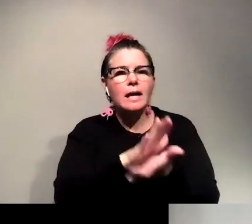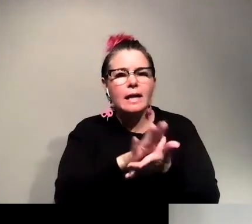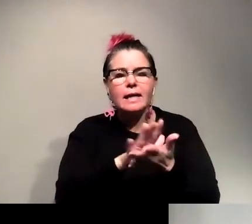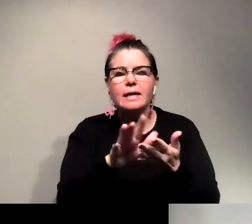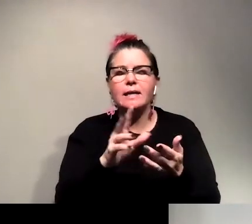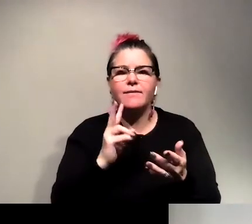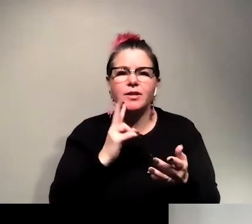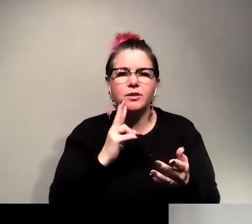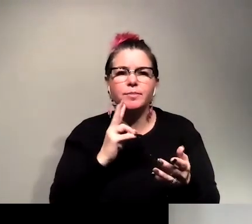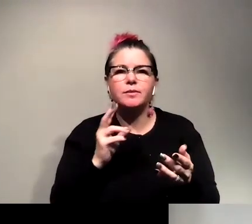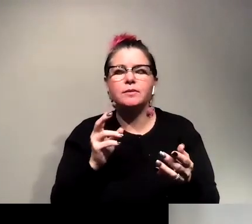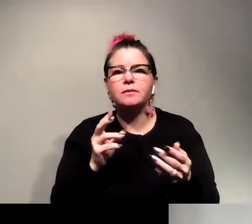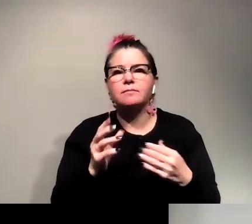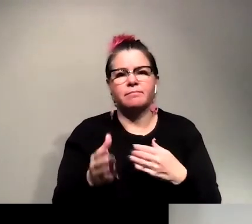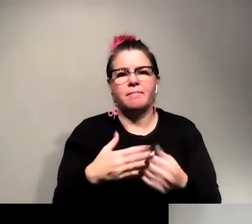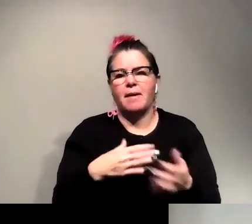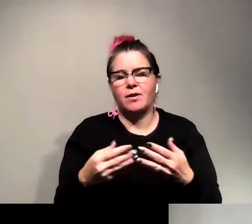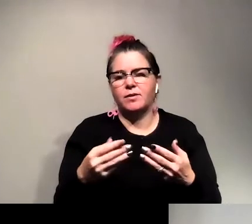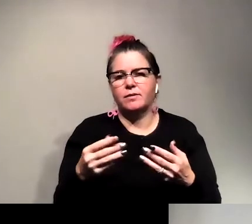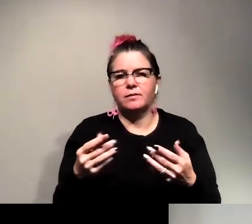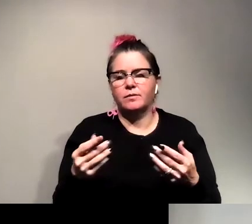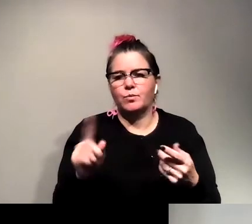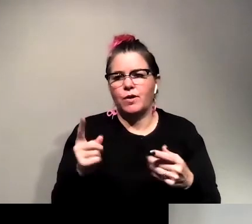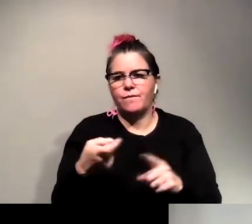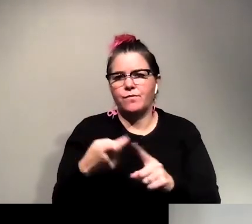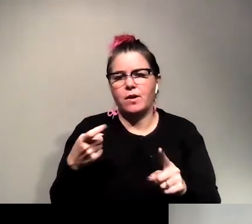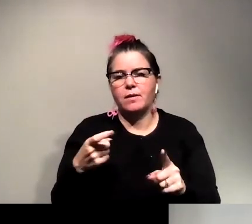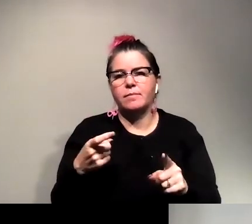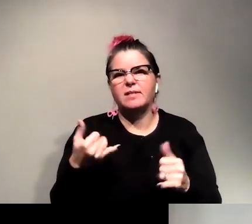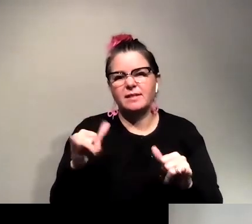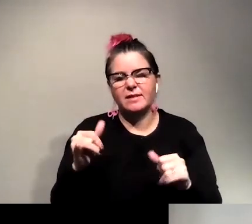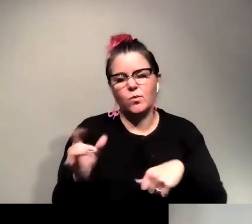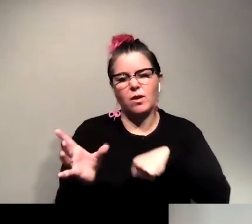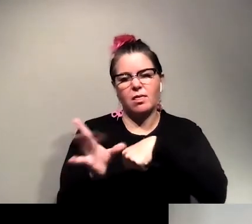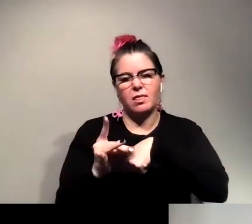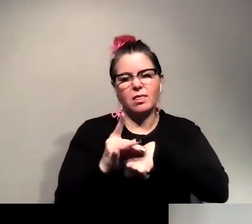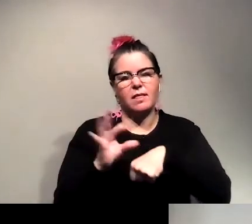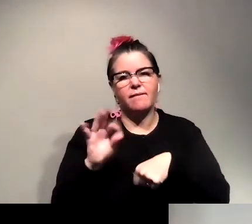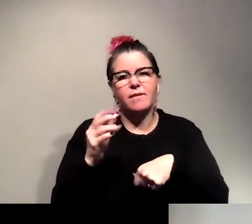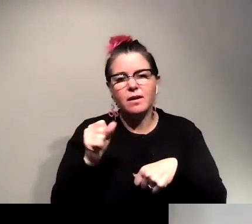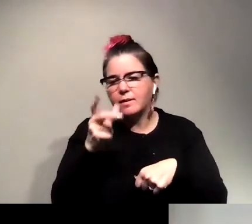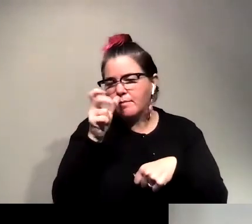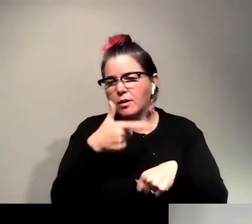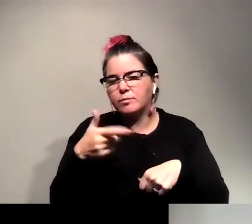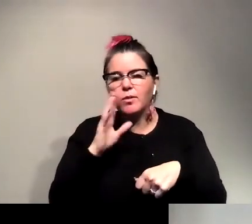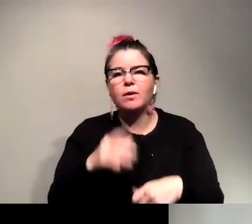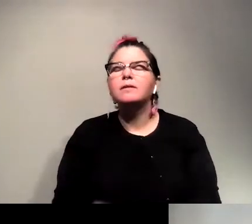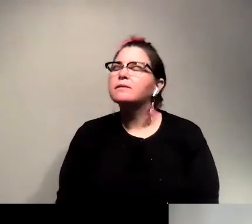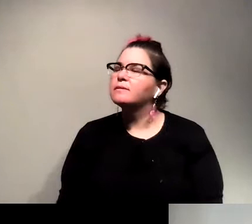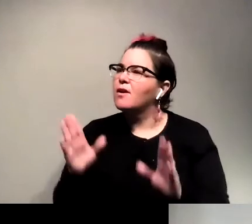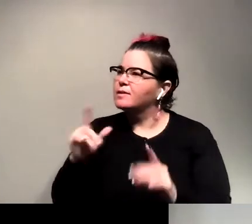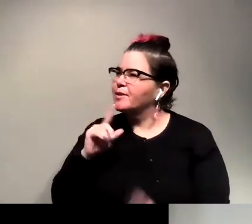that it, regardless of what system, like there's still going to be fungicide or pesticide application. That's an awesome answer. Thank